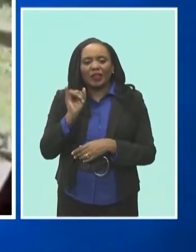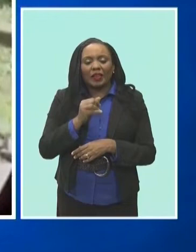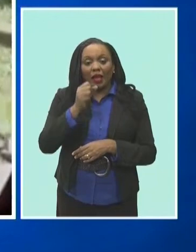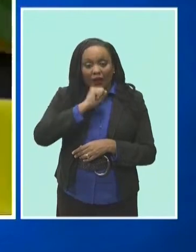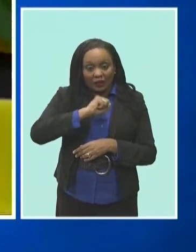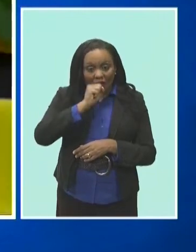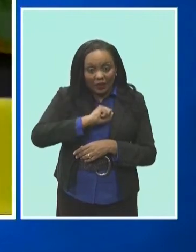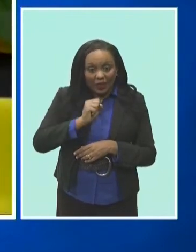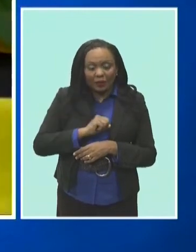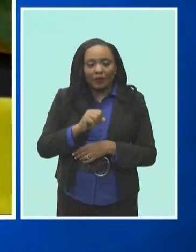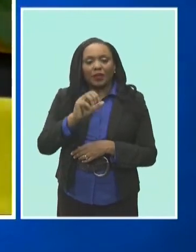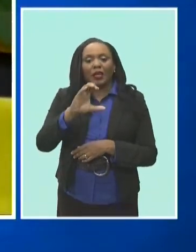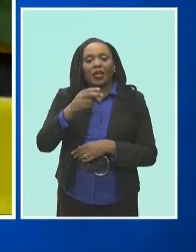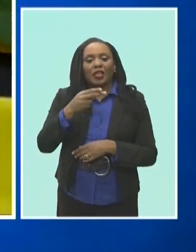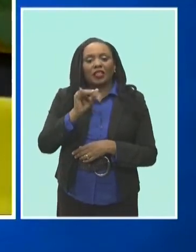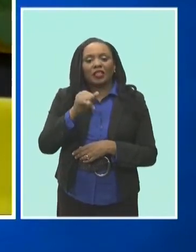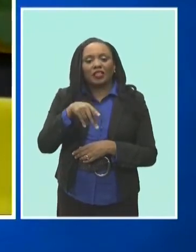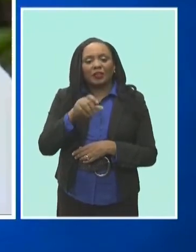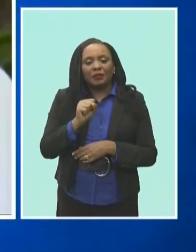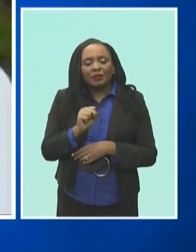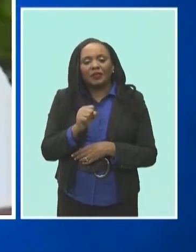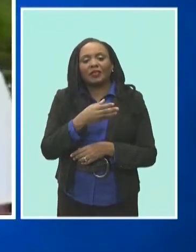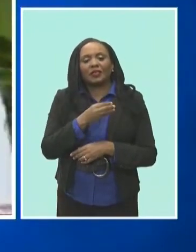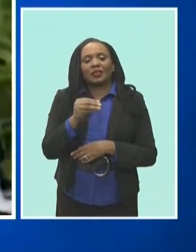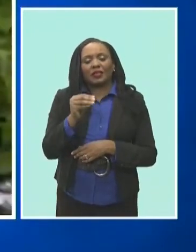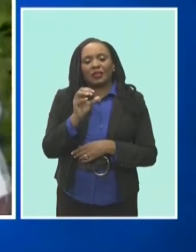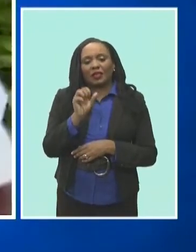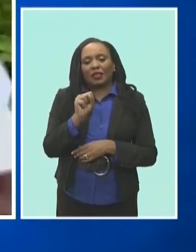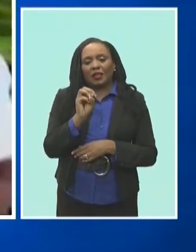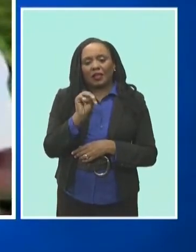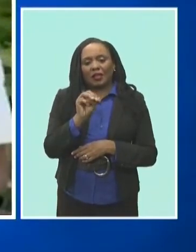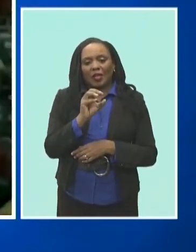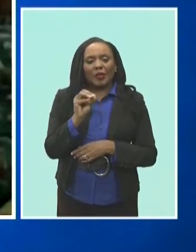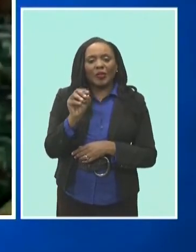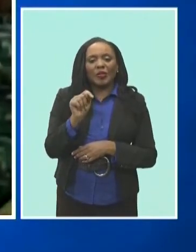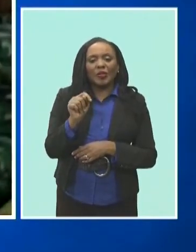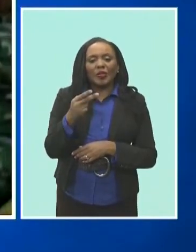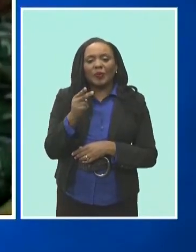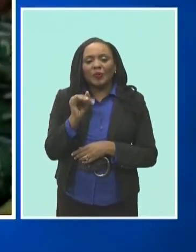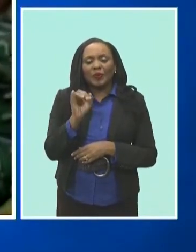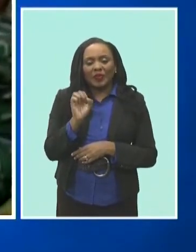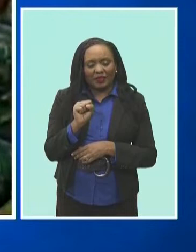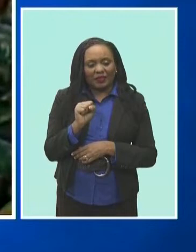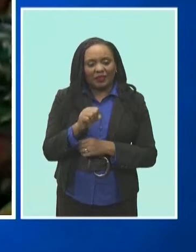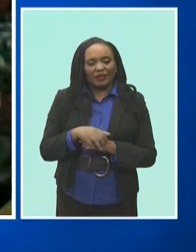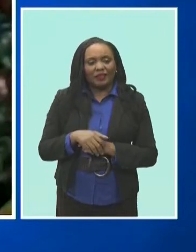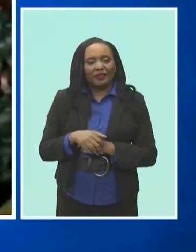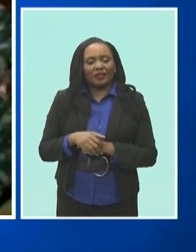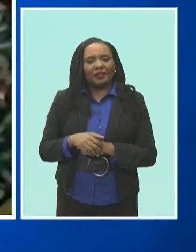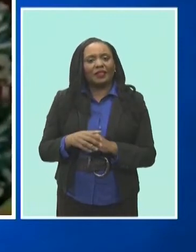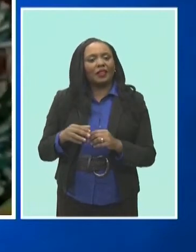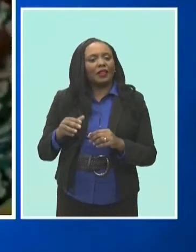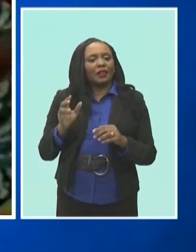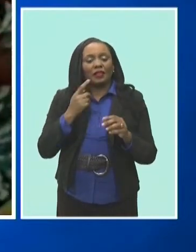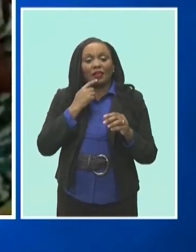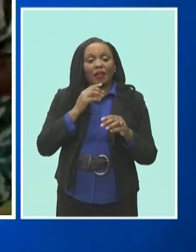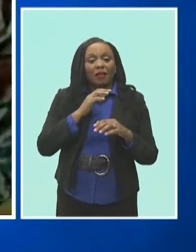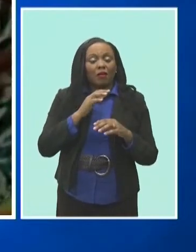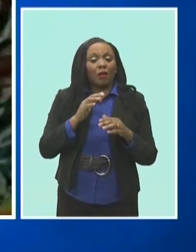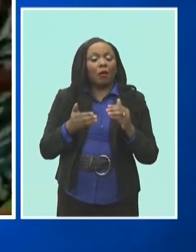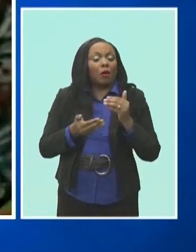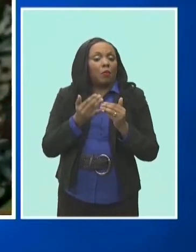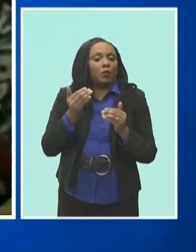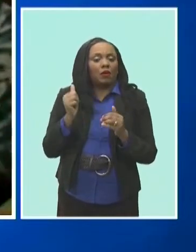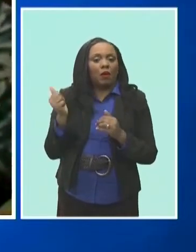ice cream, chips, and smoothies. Administrator of the division, Wendell Bernard, explained that almost every village can